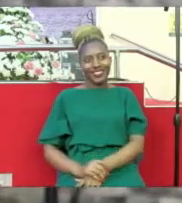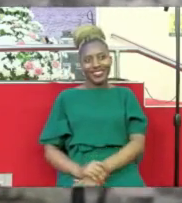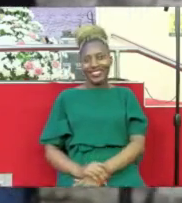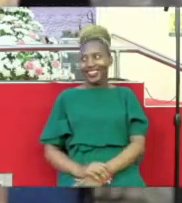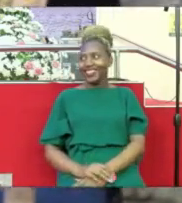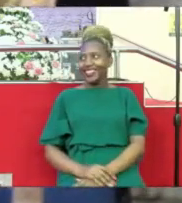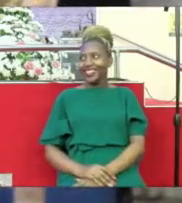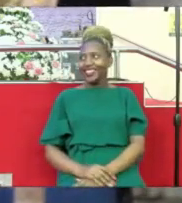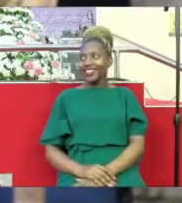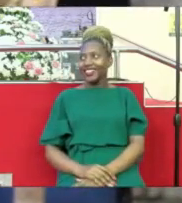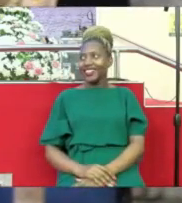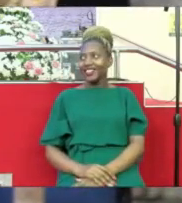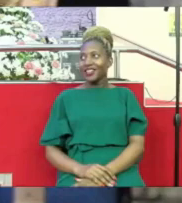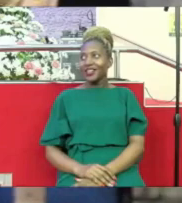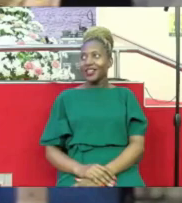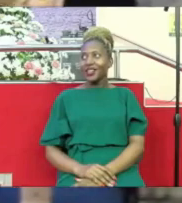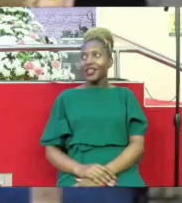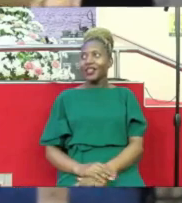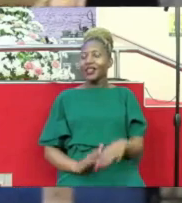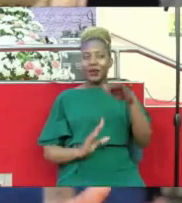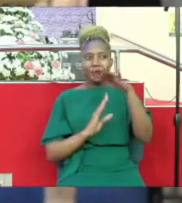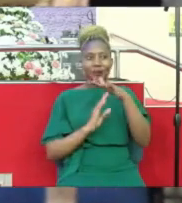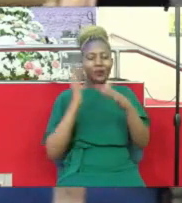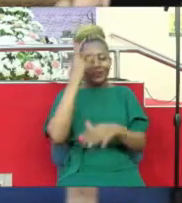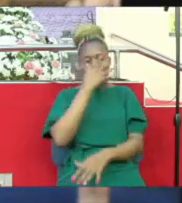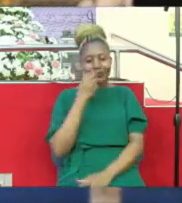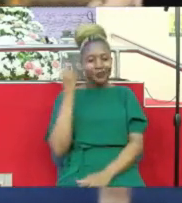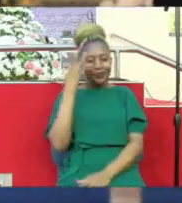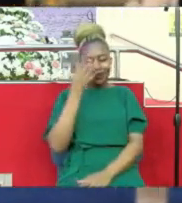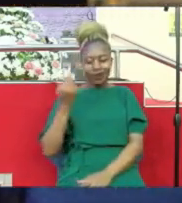The cutest little Tara.